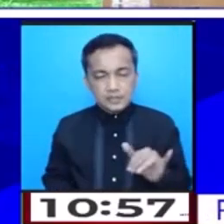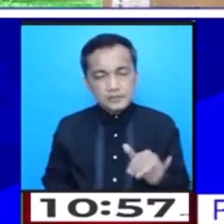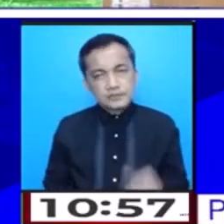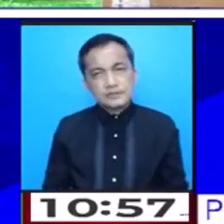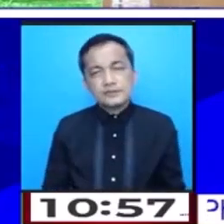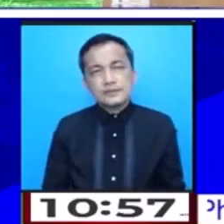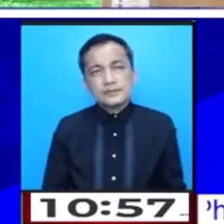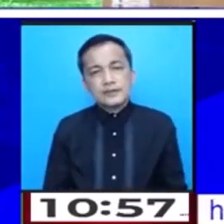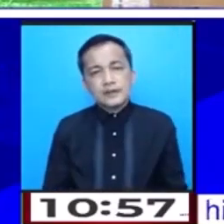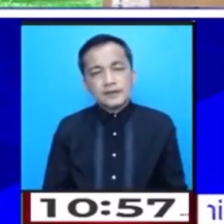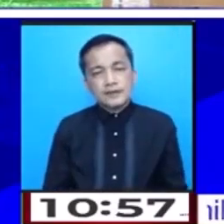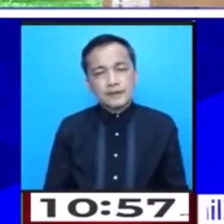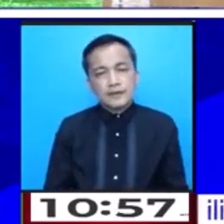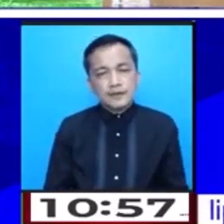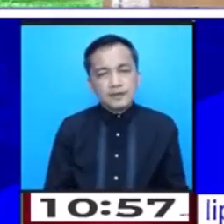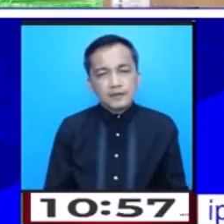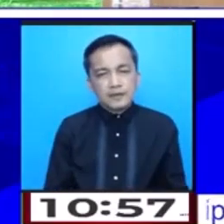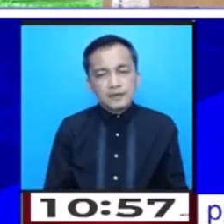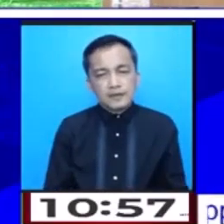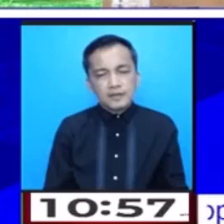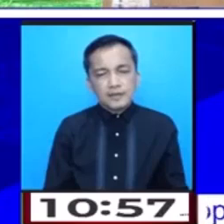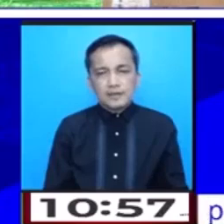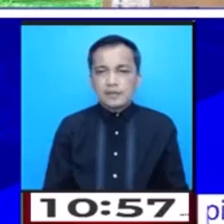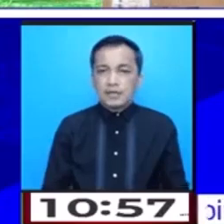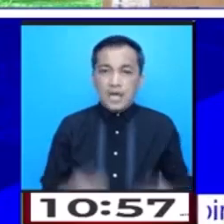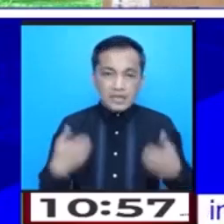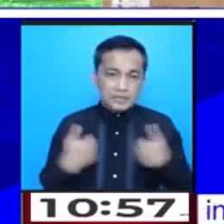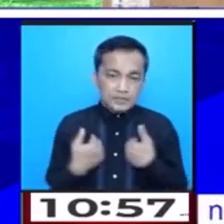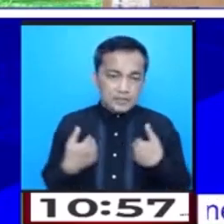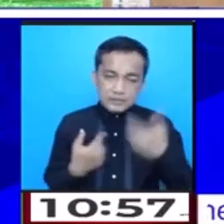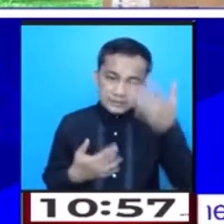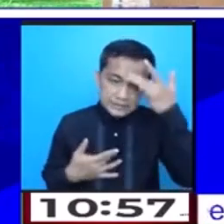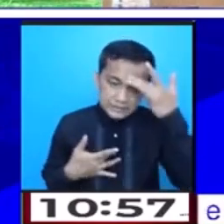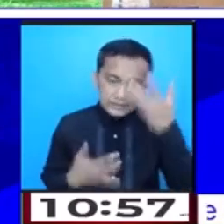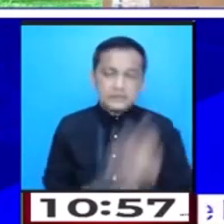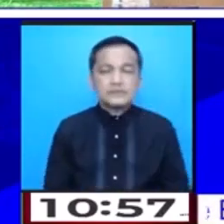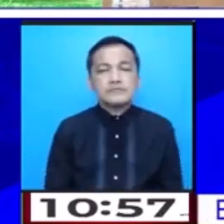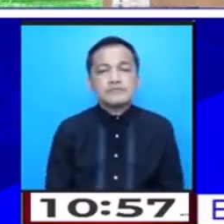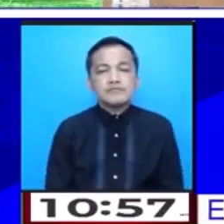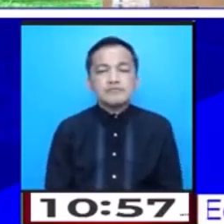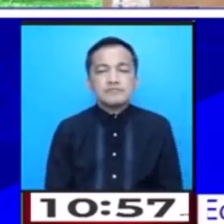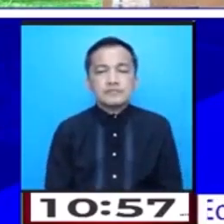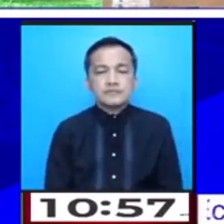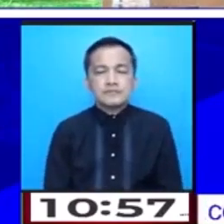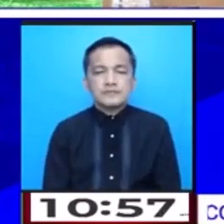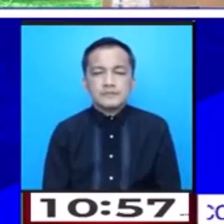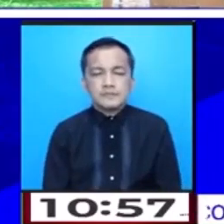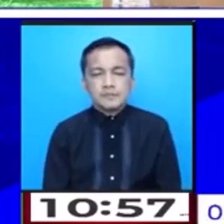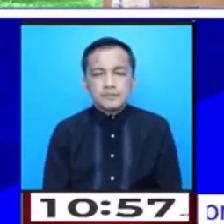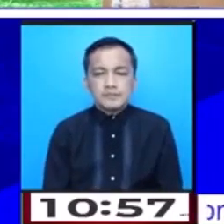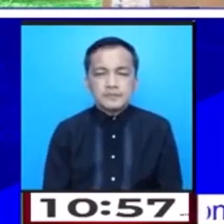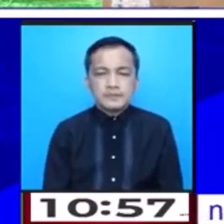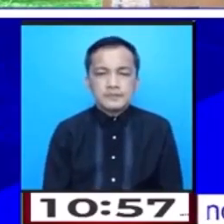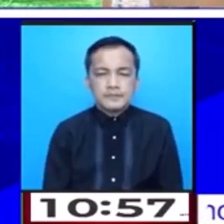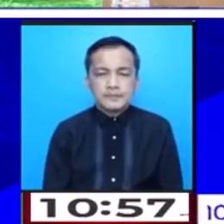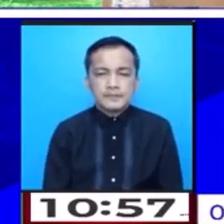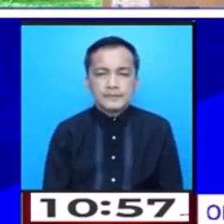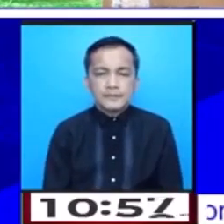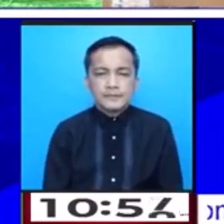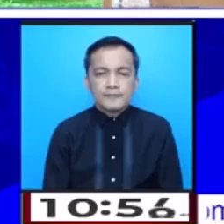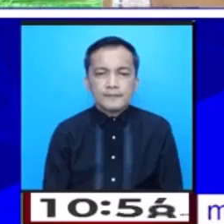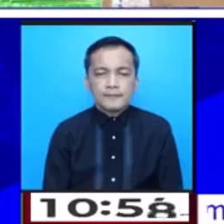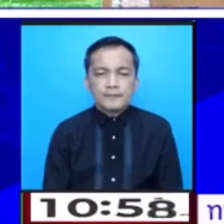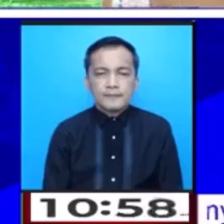your animal diseases, as part of the high or partly explaining the